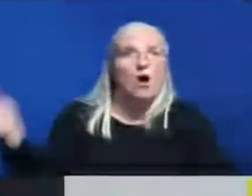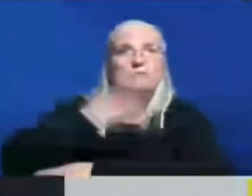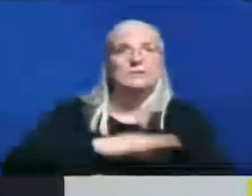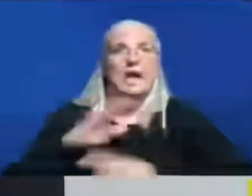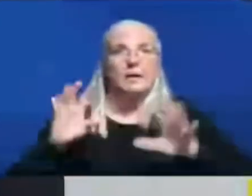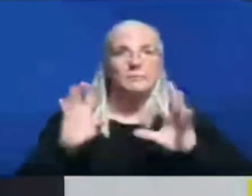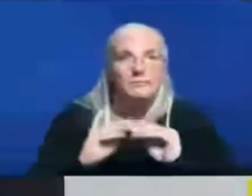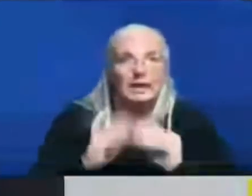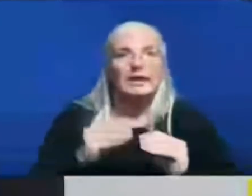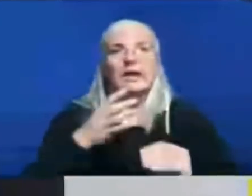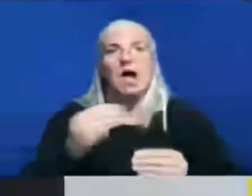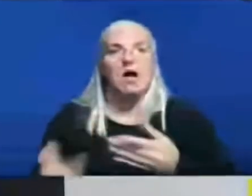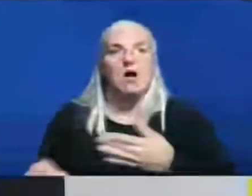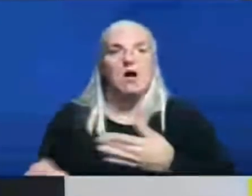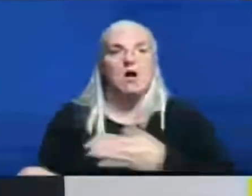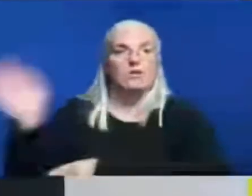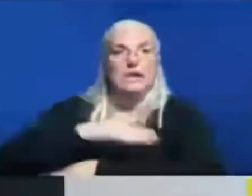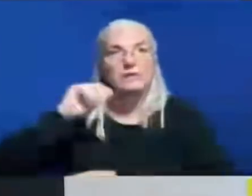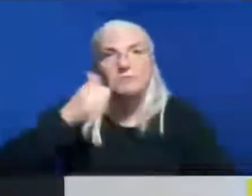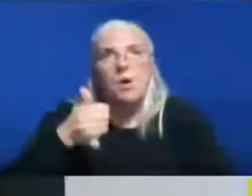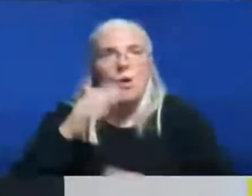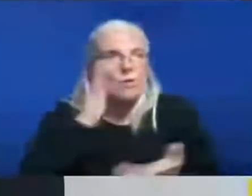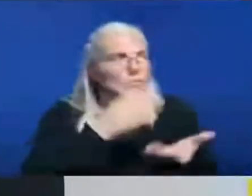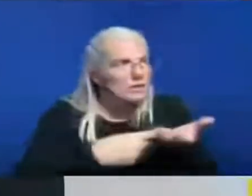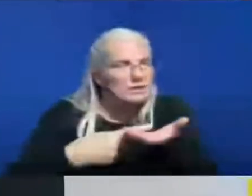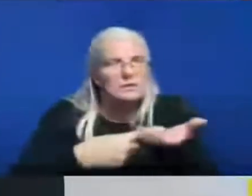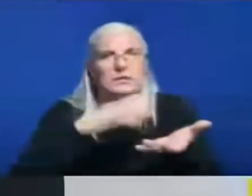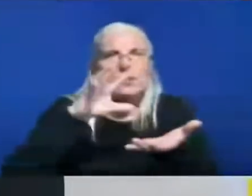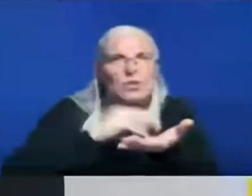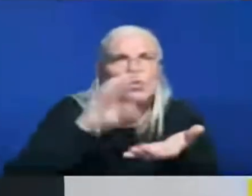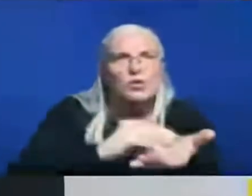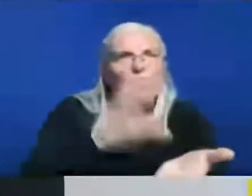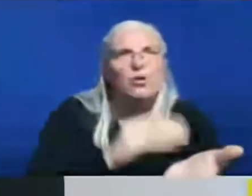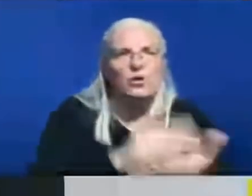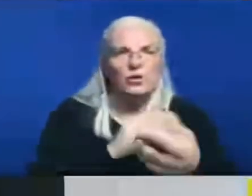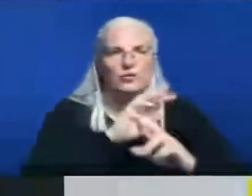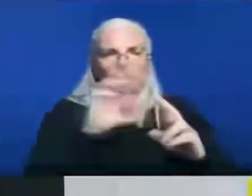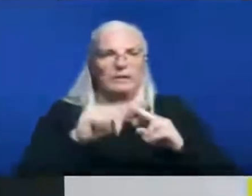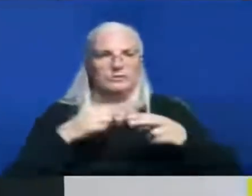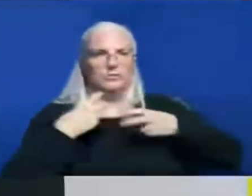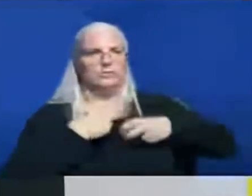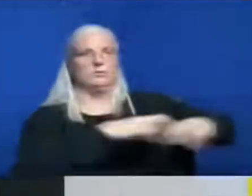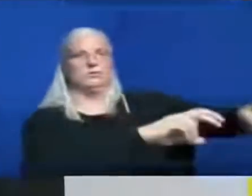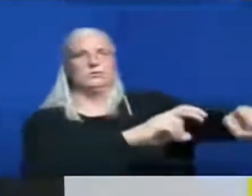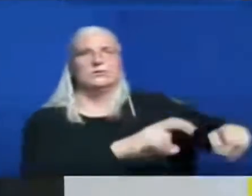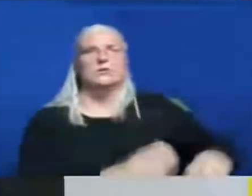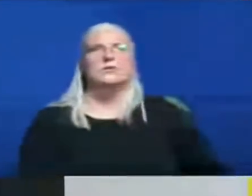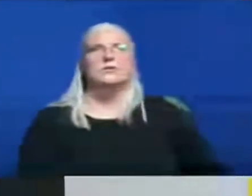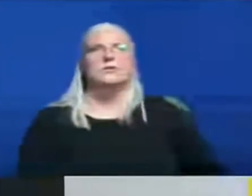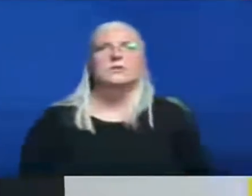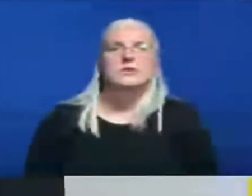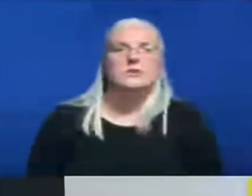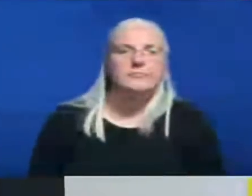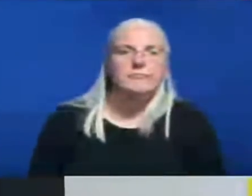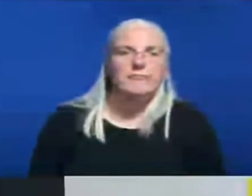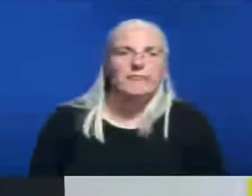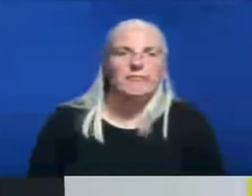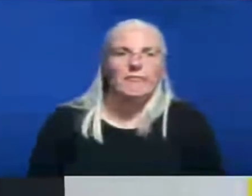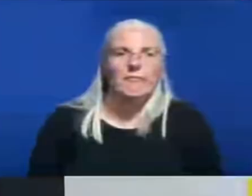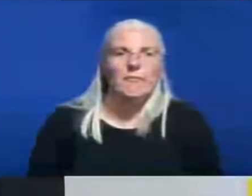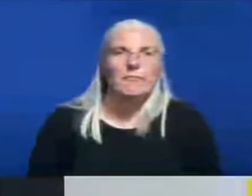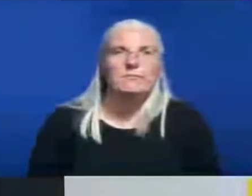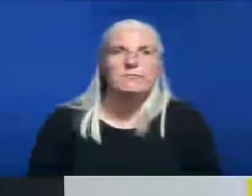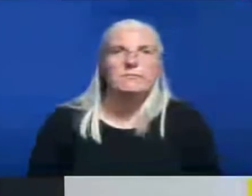and tactics that are working on this fire, all the various concerns with the cooperators, building those relationships that Jerry and his team have already